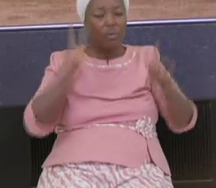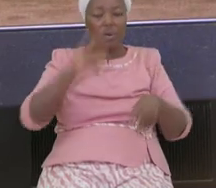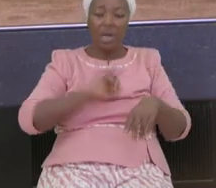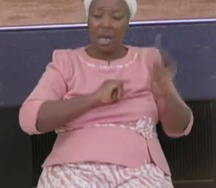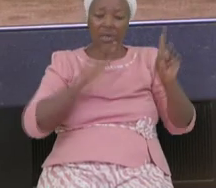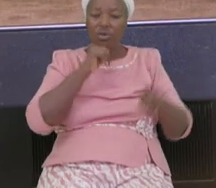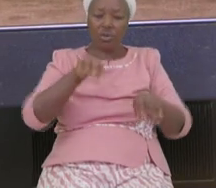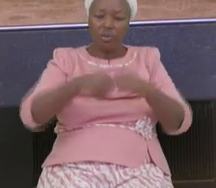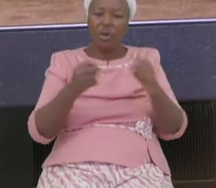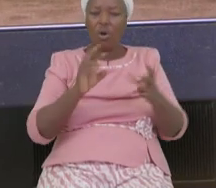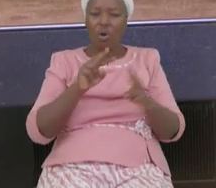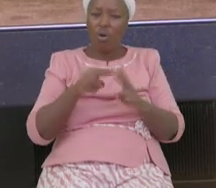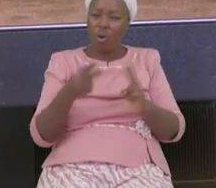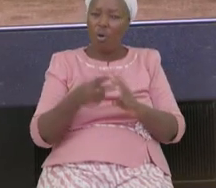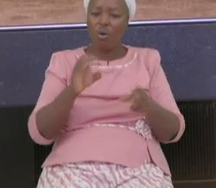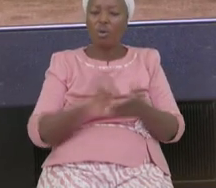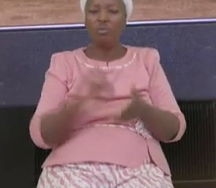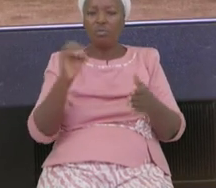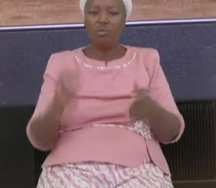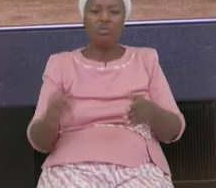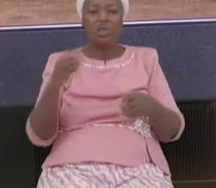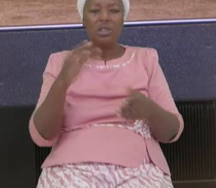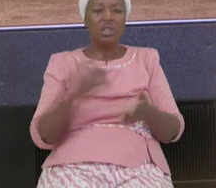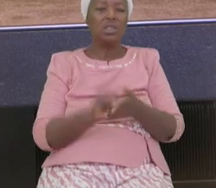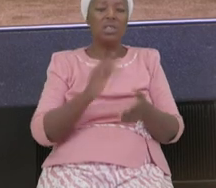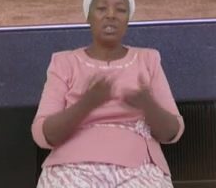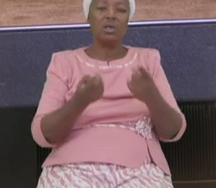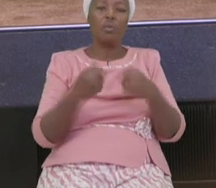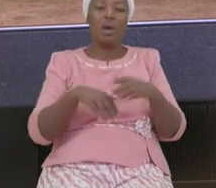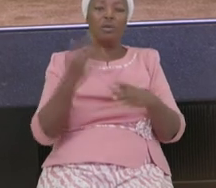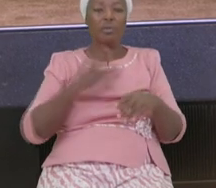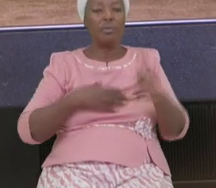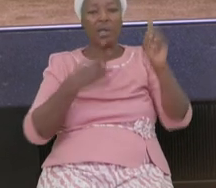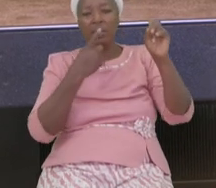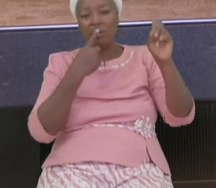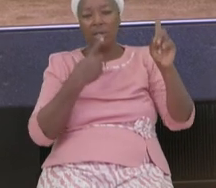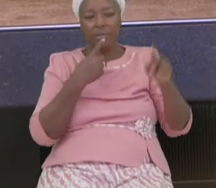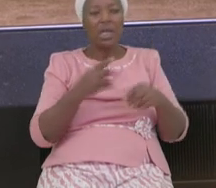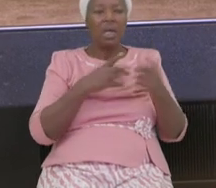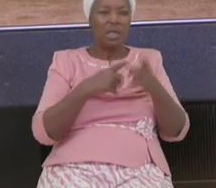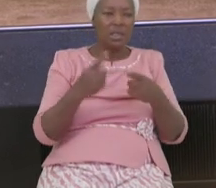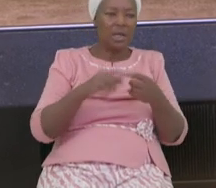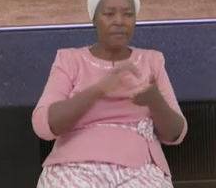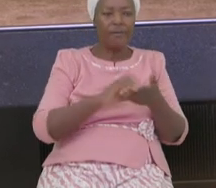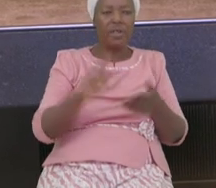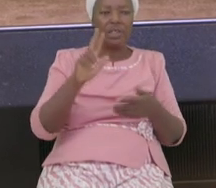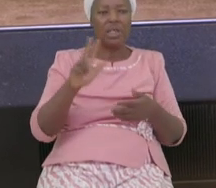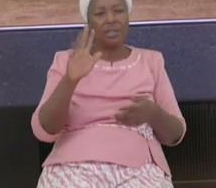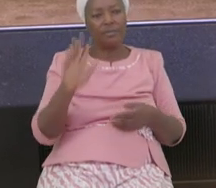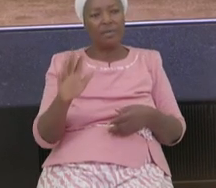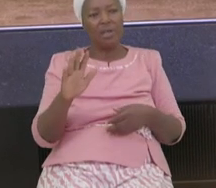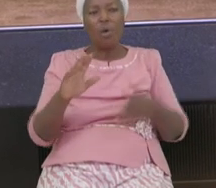thing that is gone out of my lips. Verse 35, in verse 35 it says,